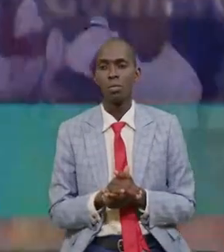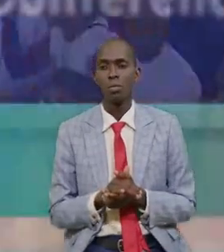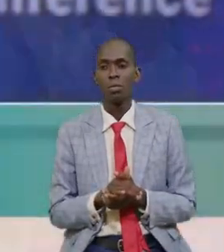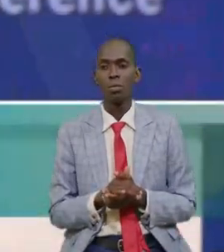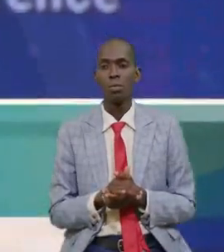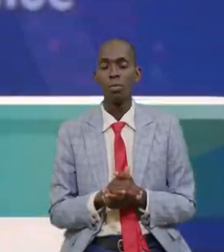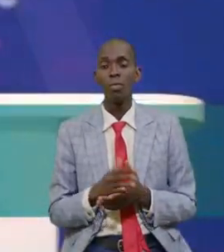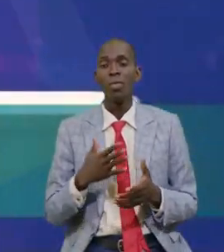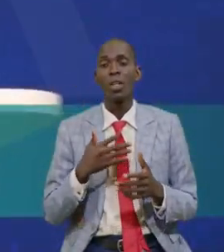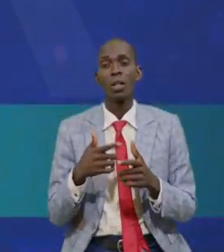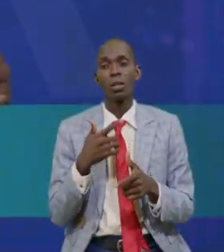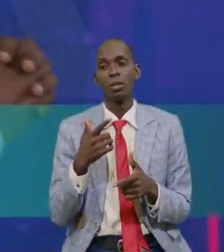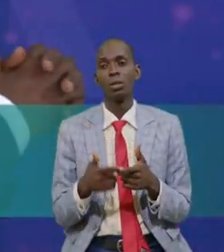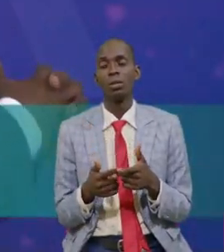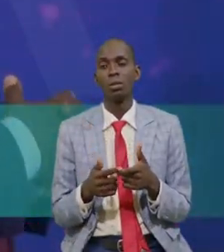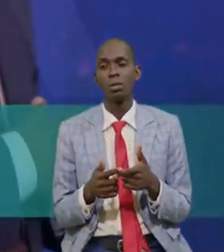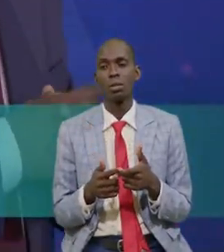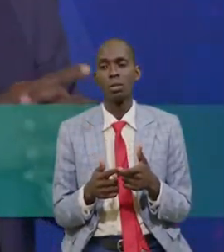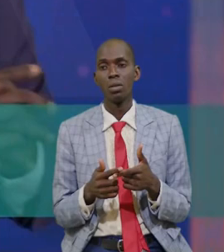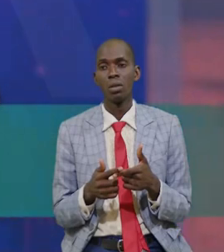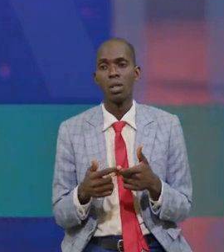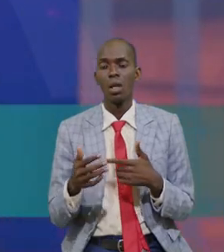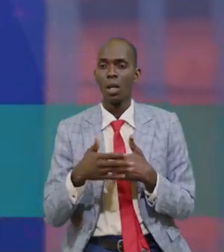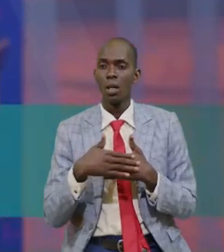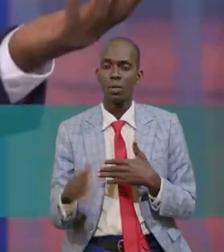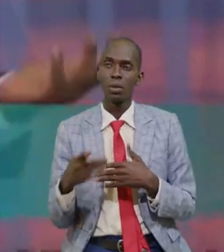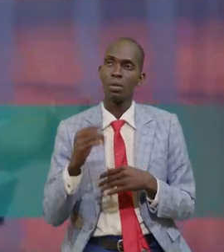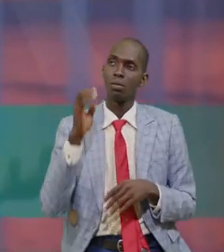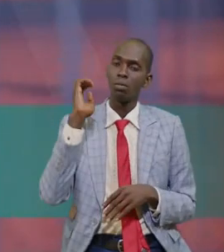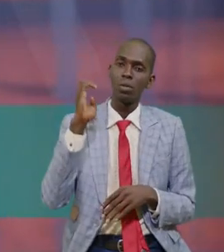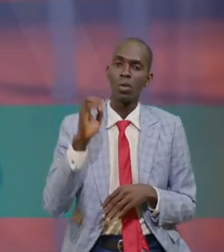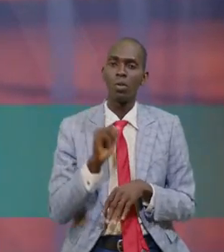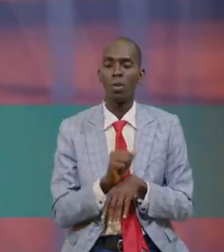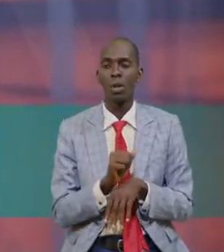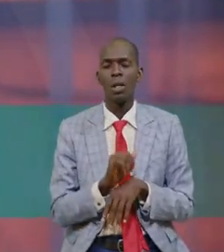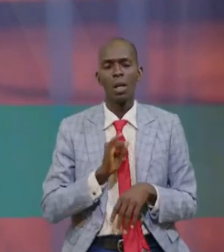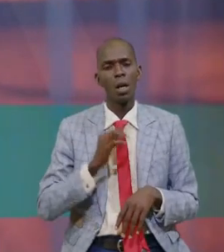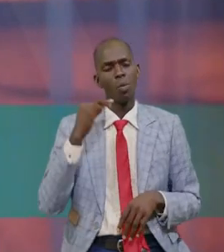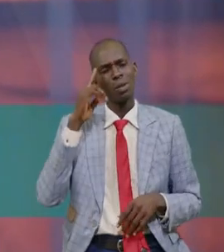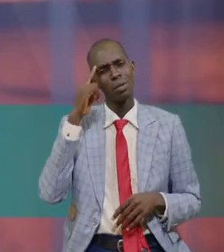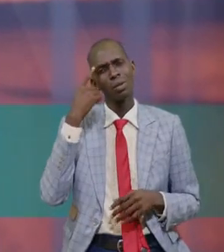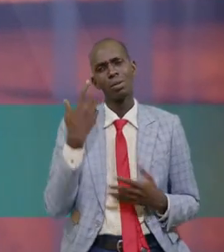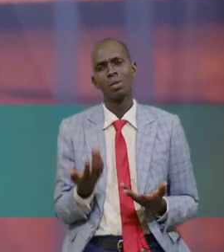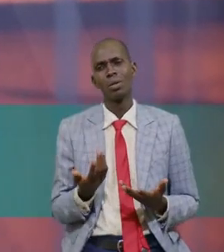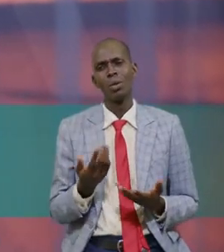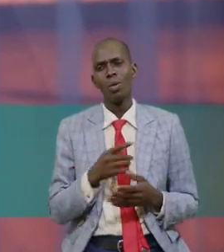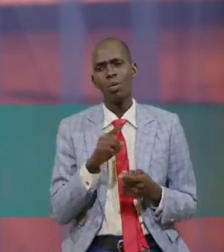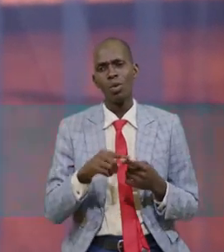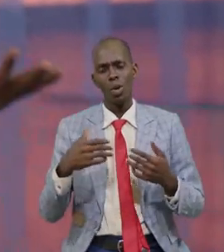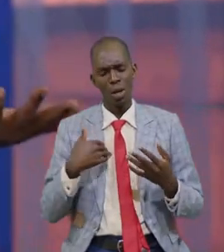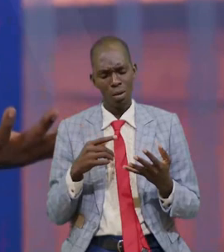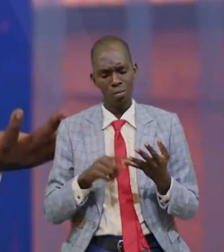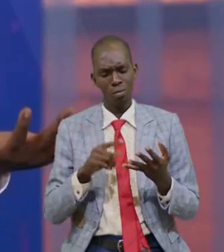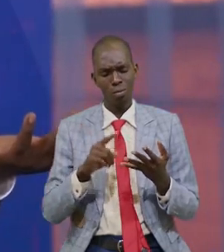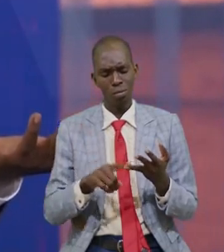And then, after the evangelist, I was even thinking, when you have 3 out of 5,